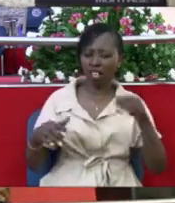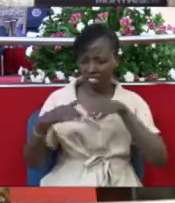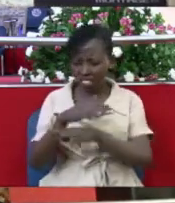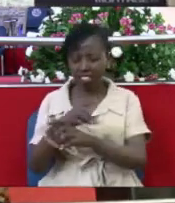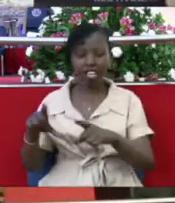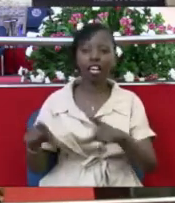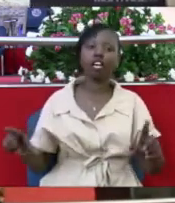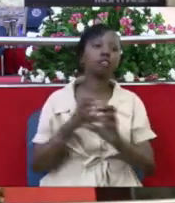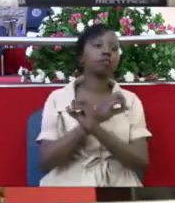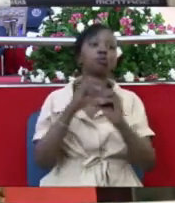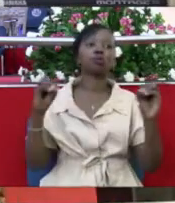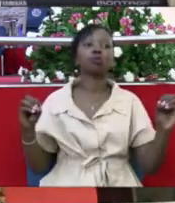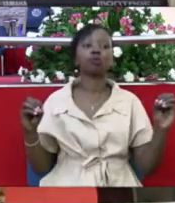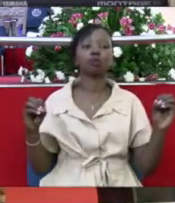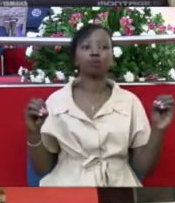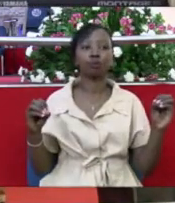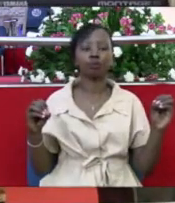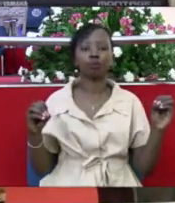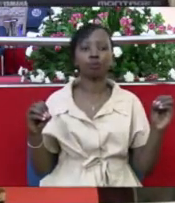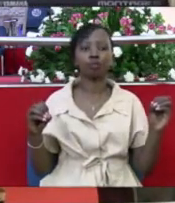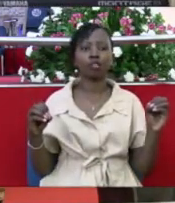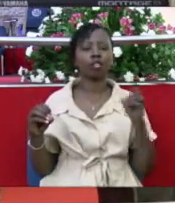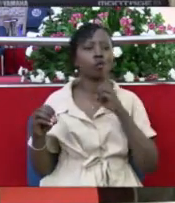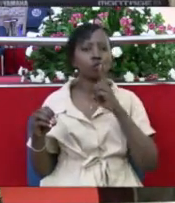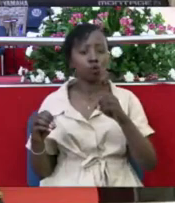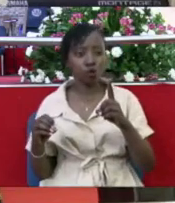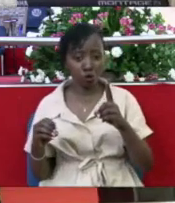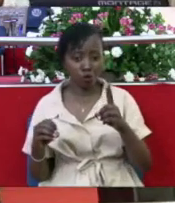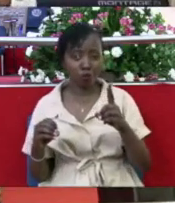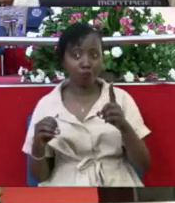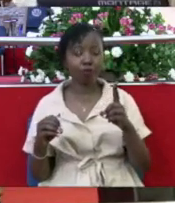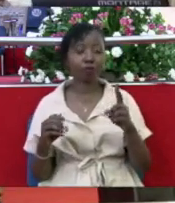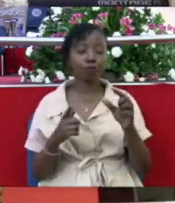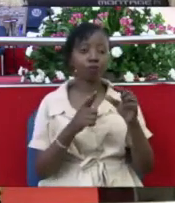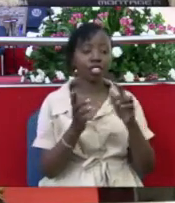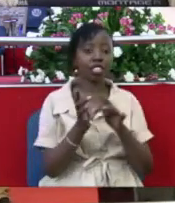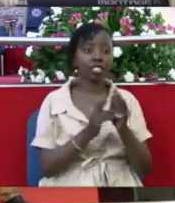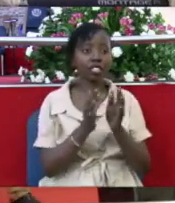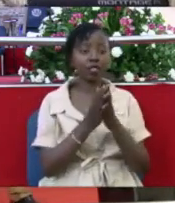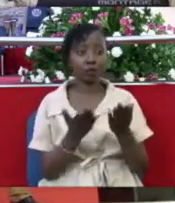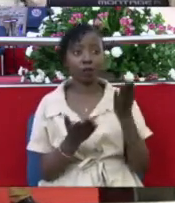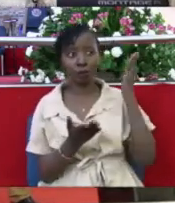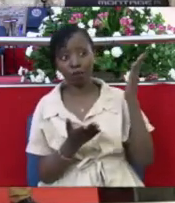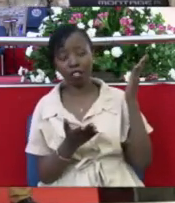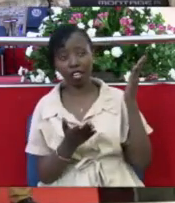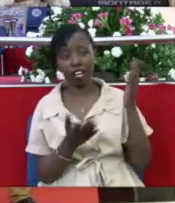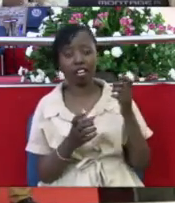on the land. And so the setting and the context of where we find ourselves,